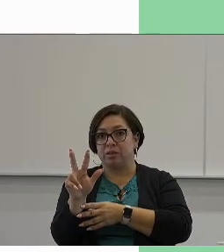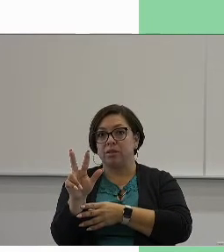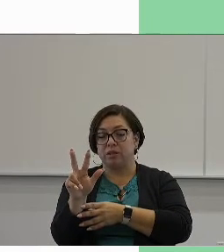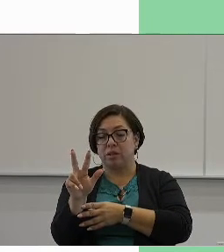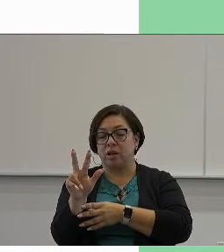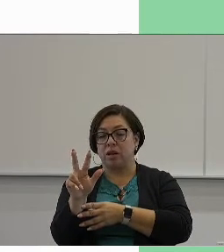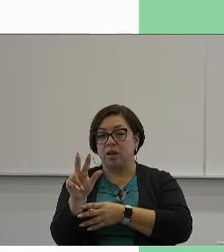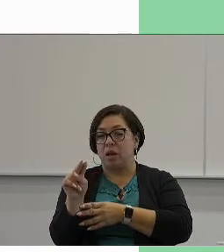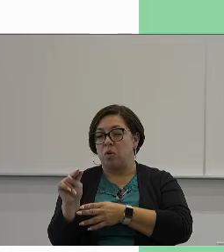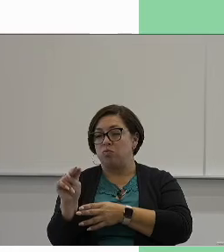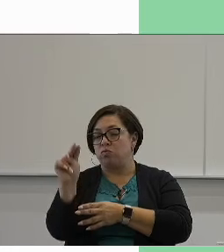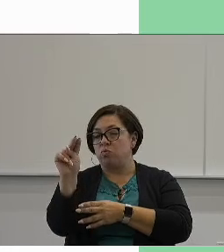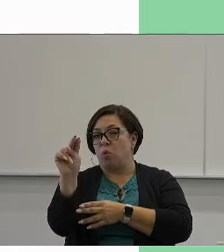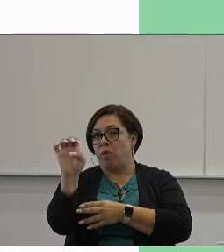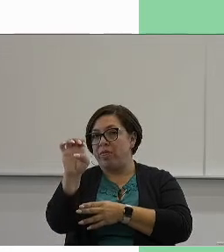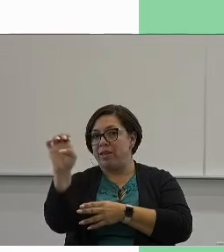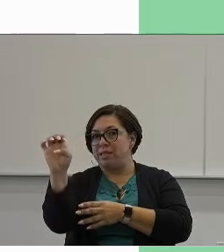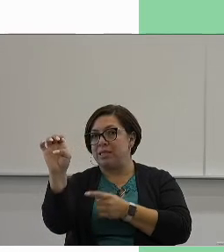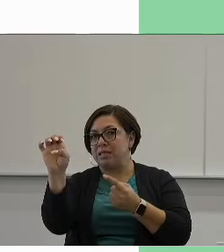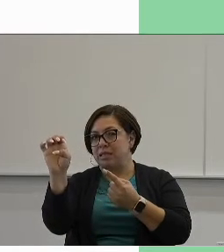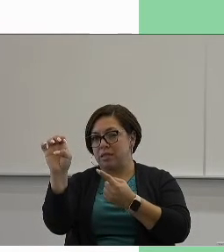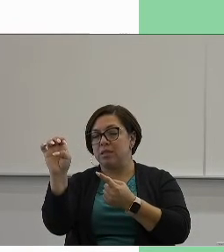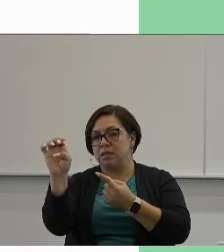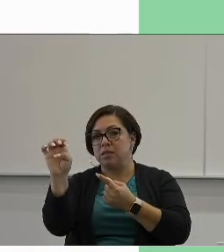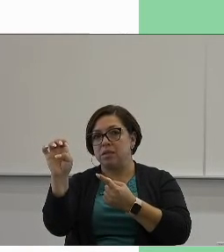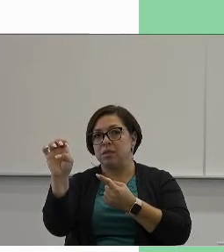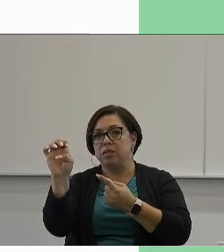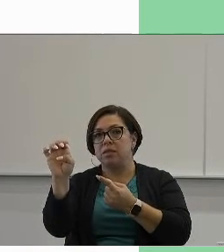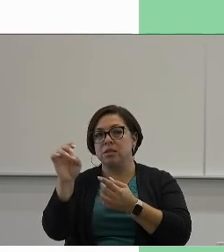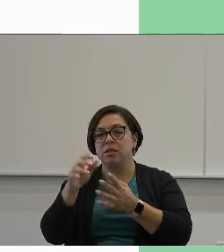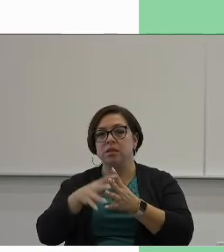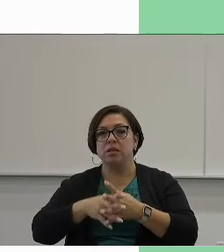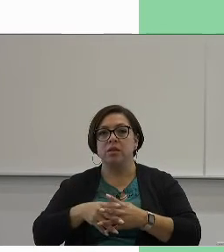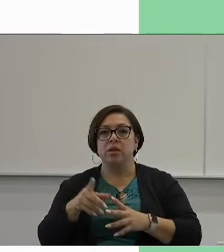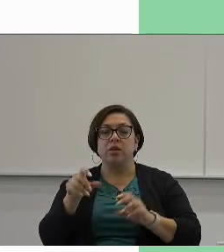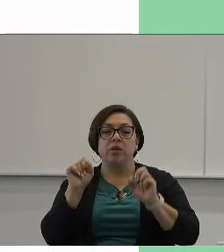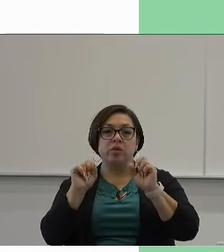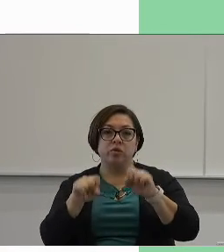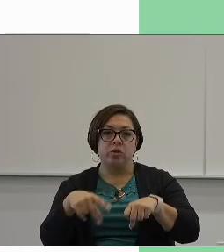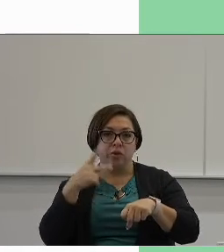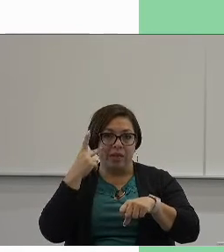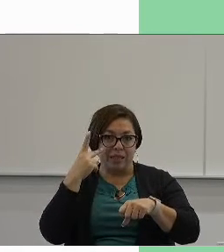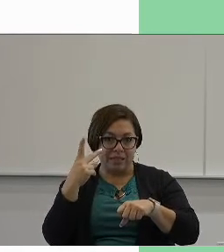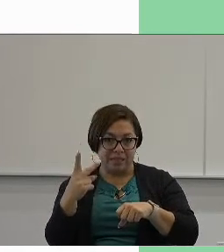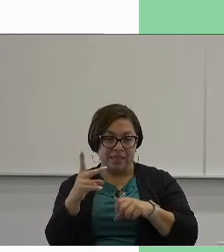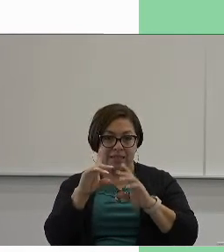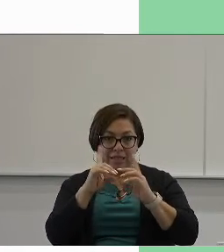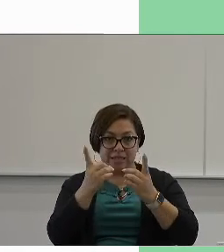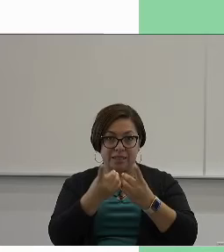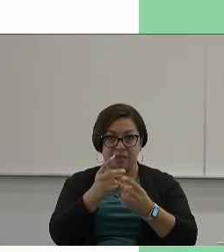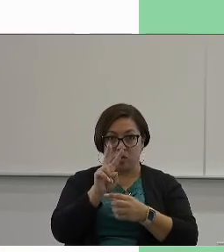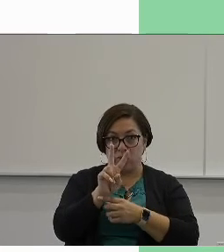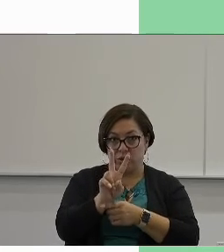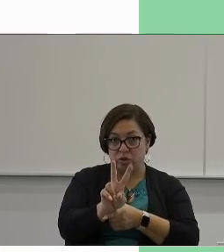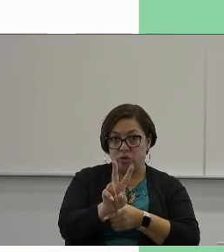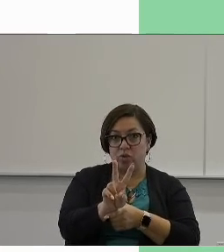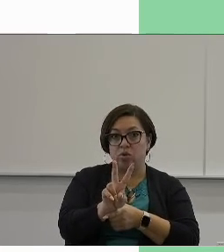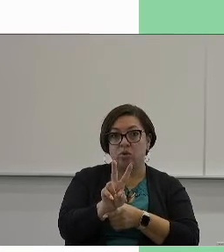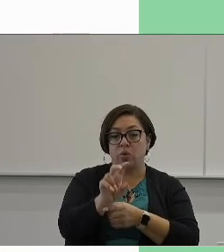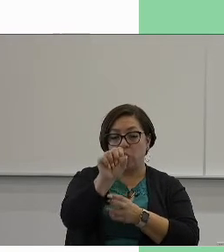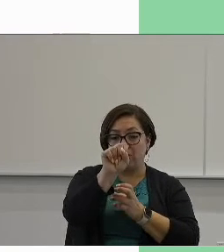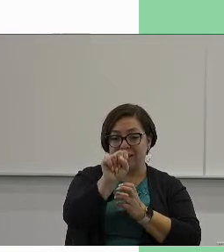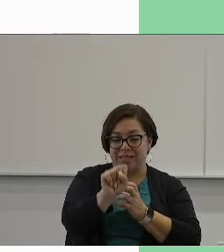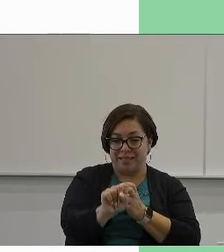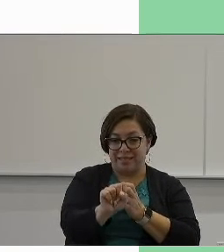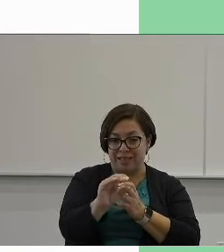north east side of the county and the district there. So you can see that District 2 on the south side